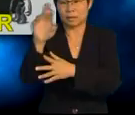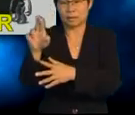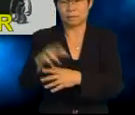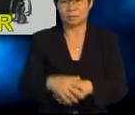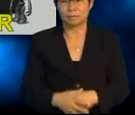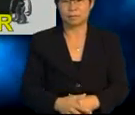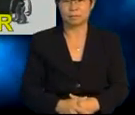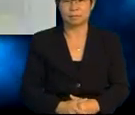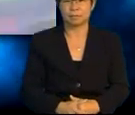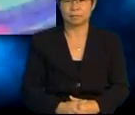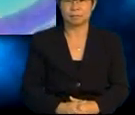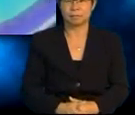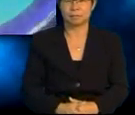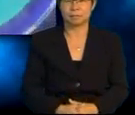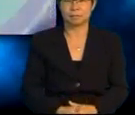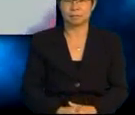voltmeter.